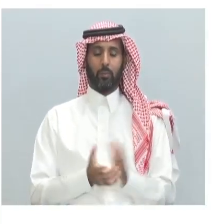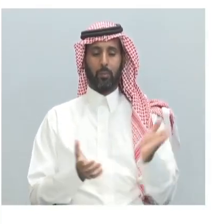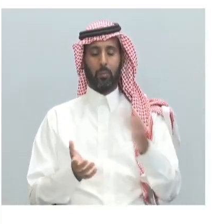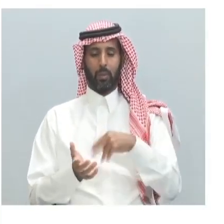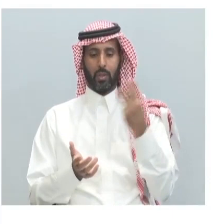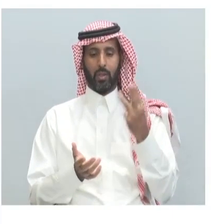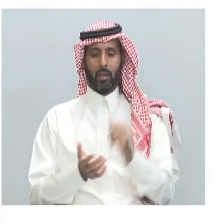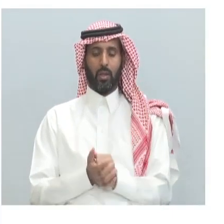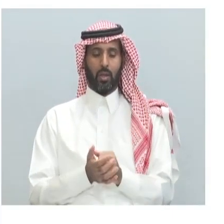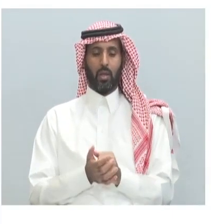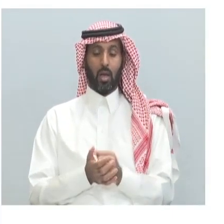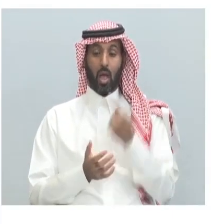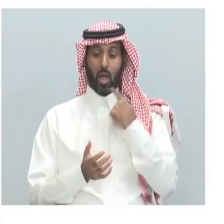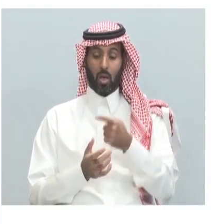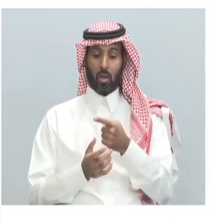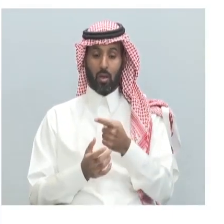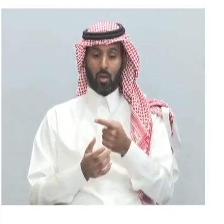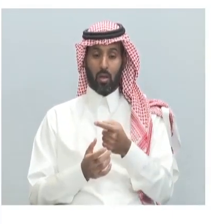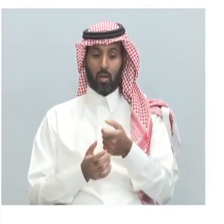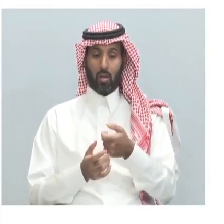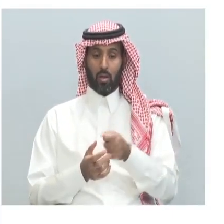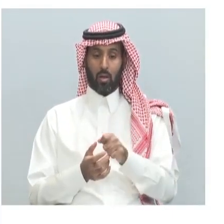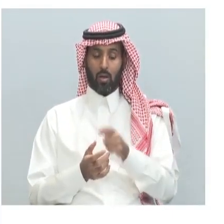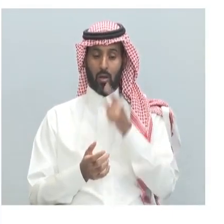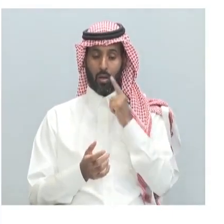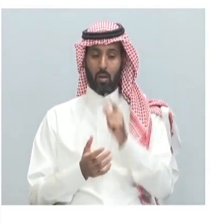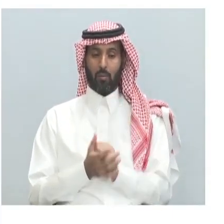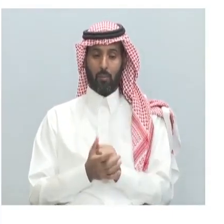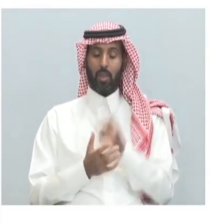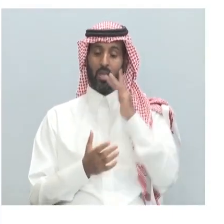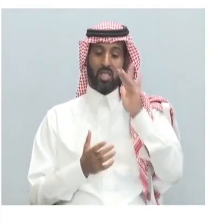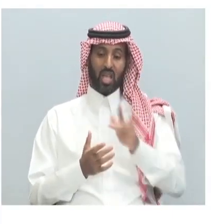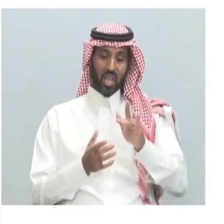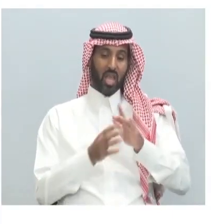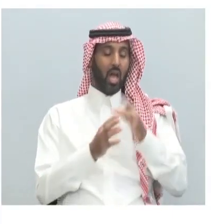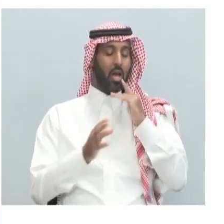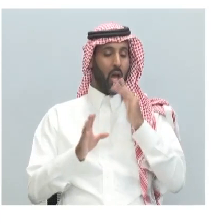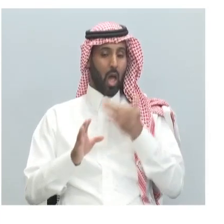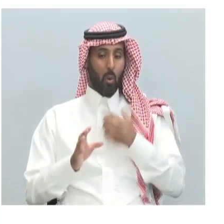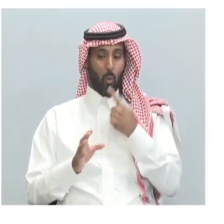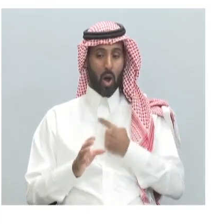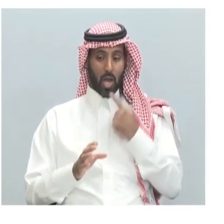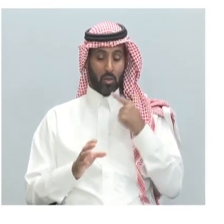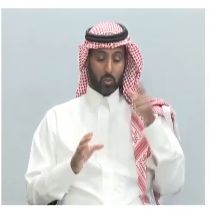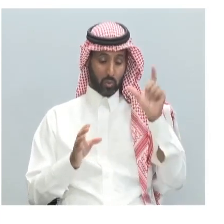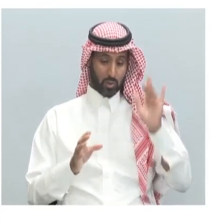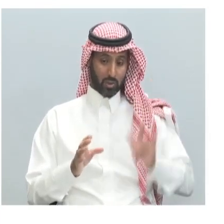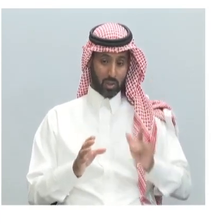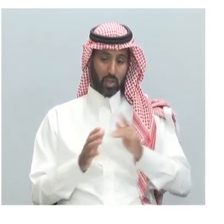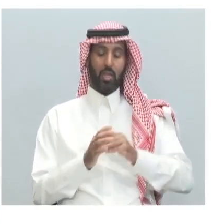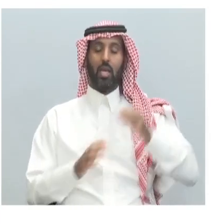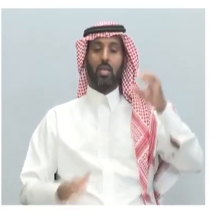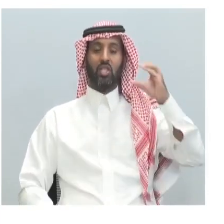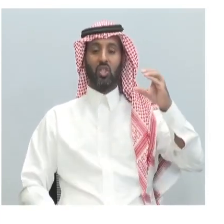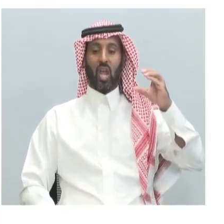Number three, I'd like to sit on that chair. Okay, this is a chair. Okay, so we